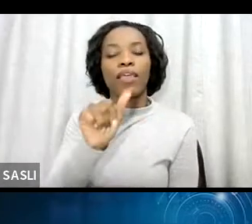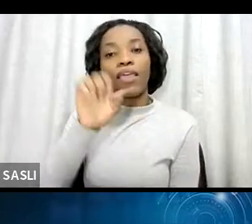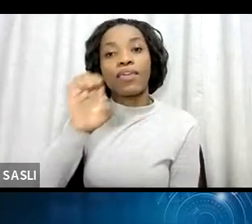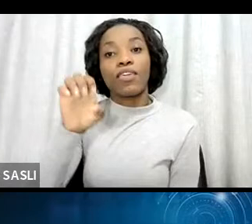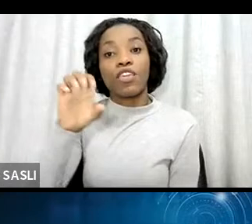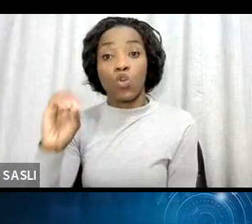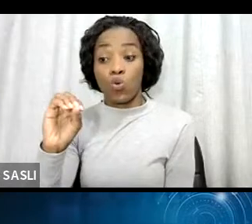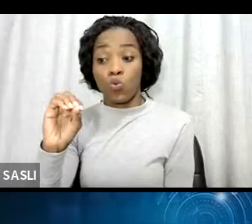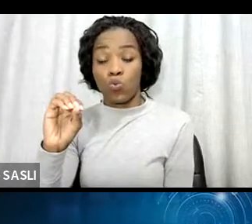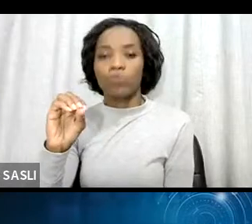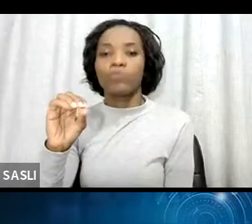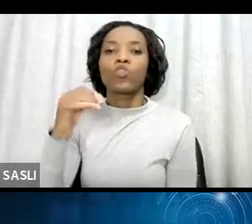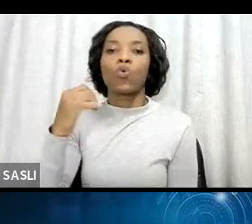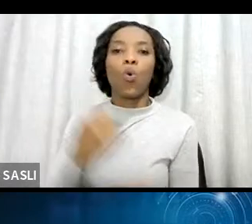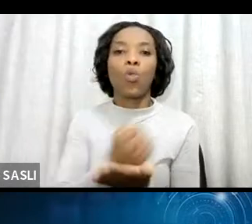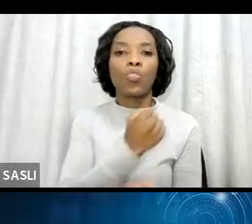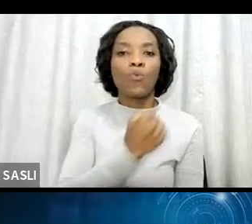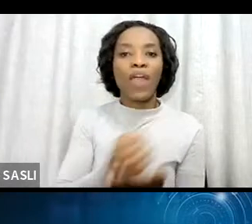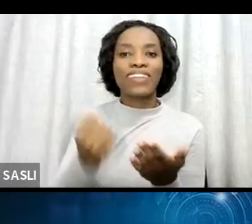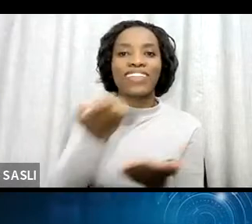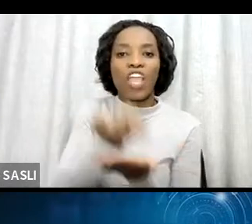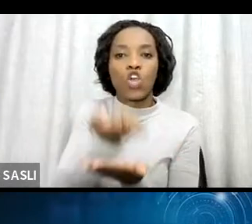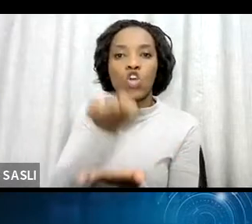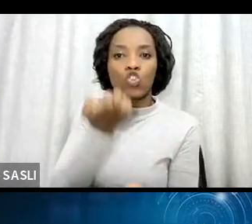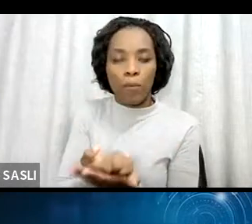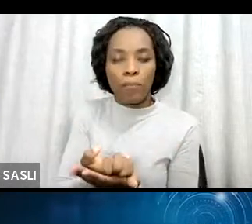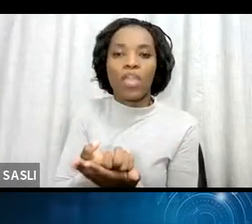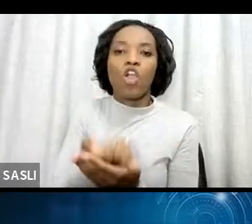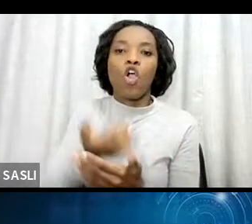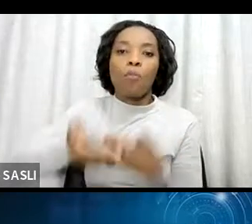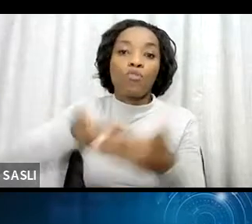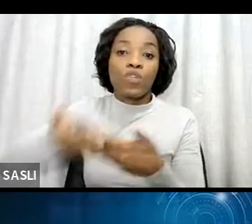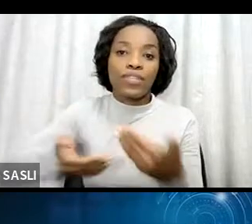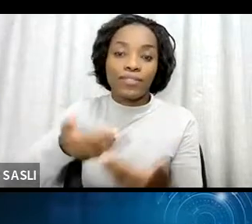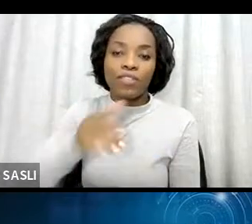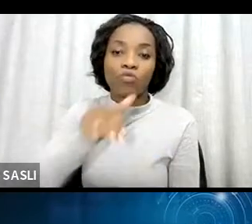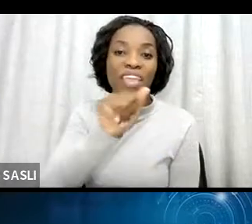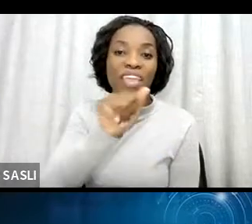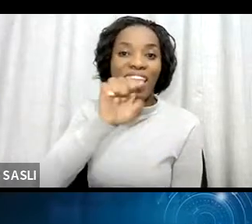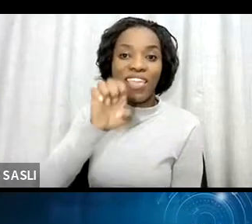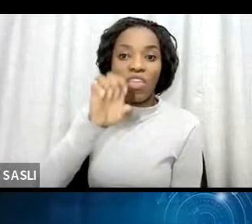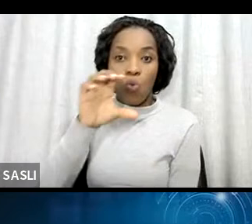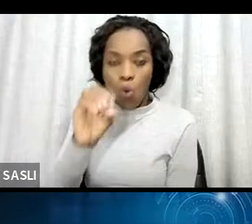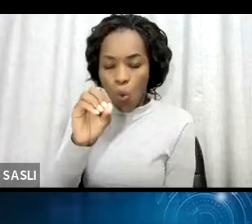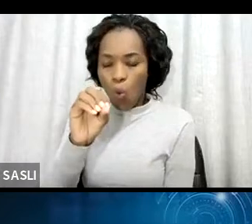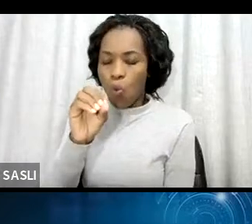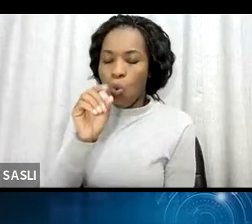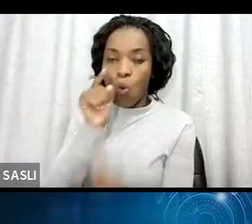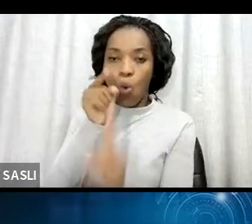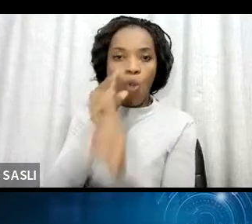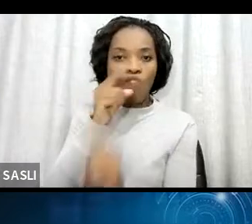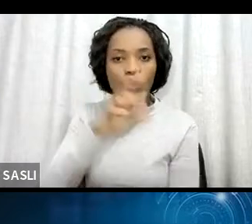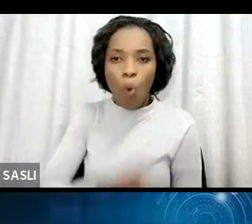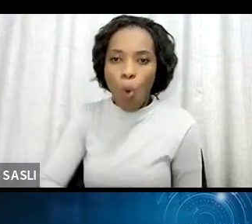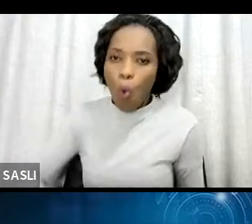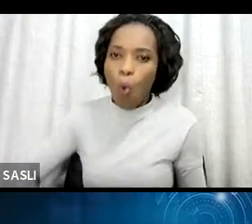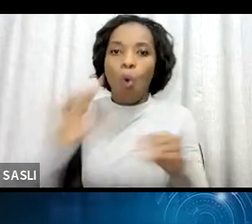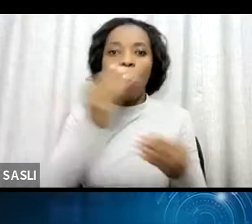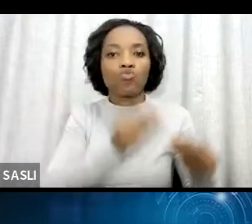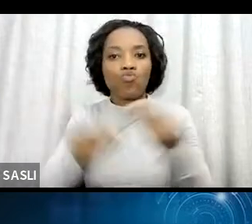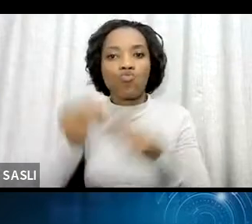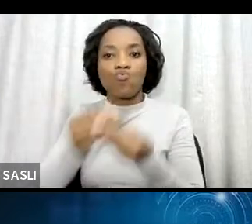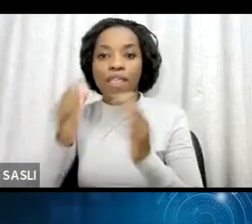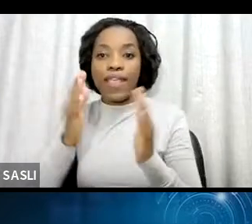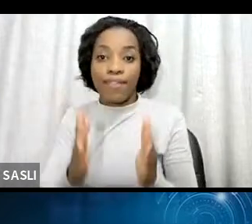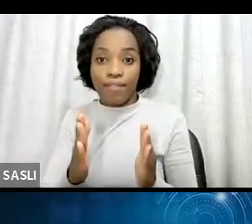Authorized Economic Operator. This AEO is meant for all our traders. And what we're observing at the